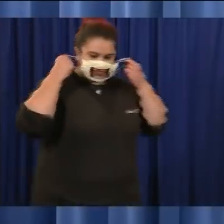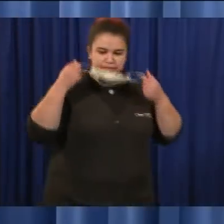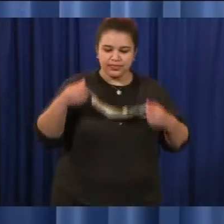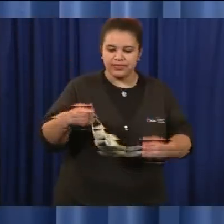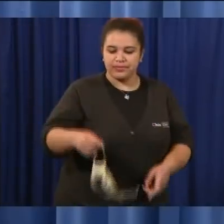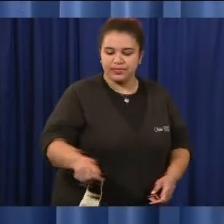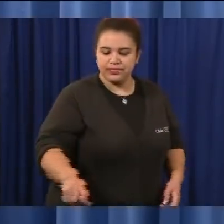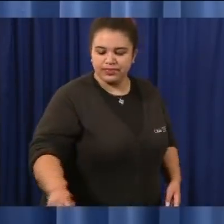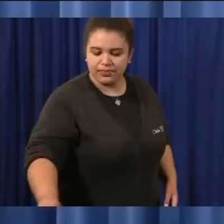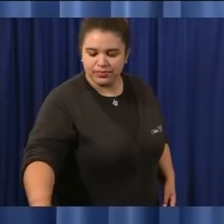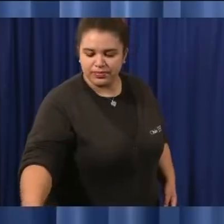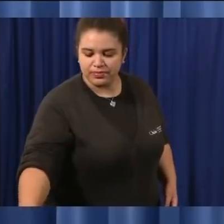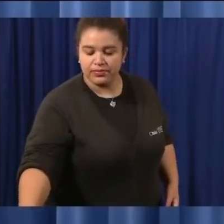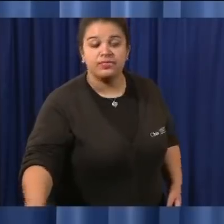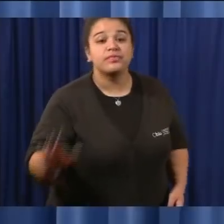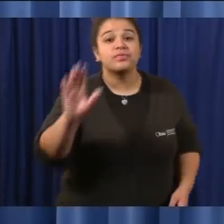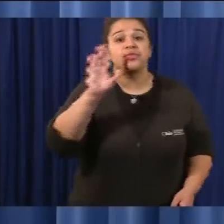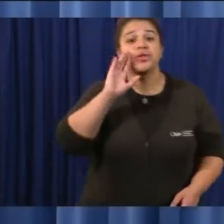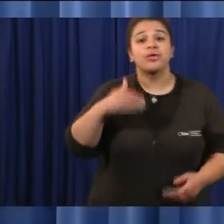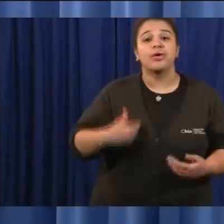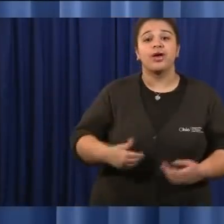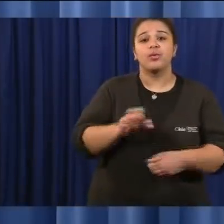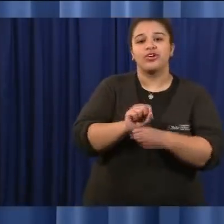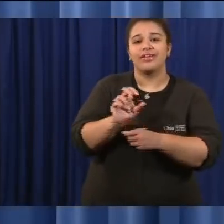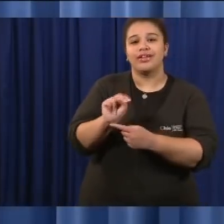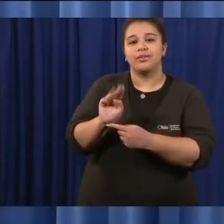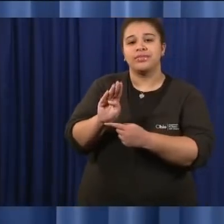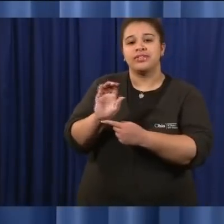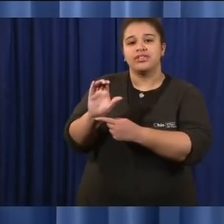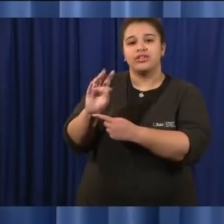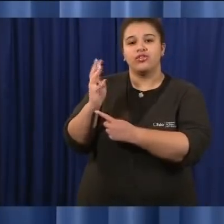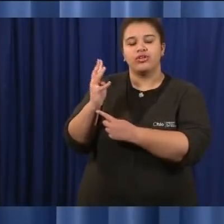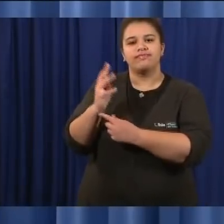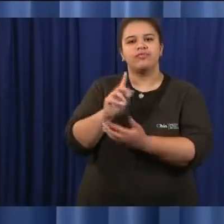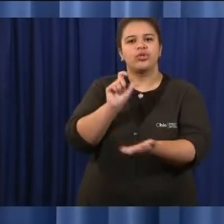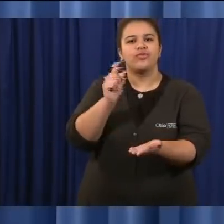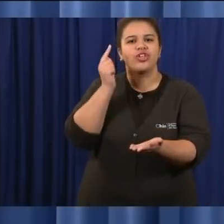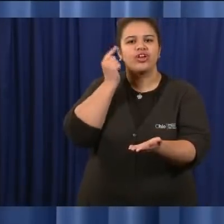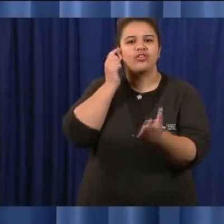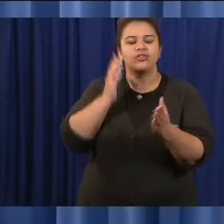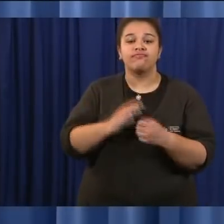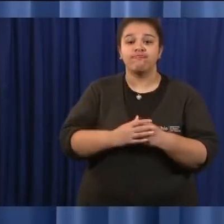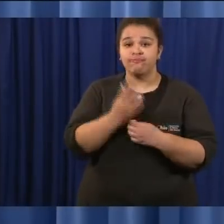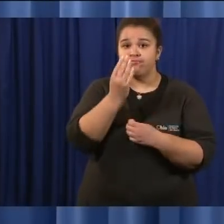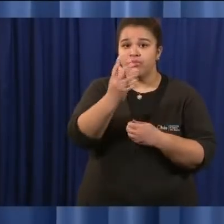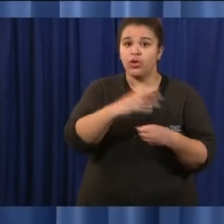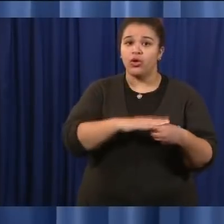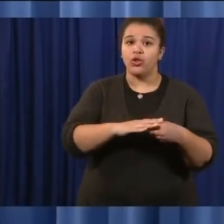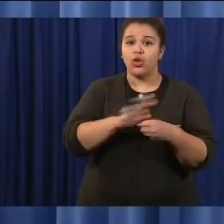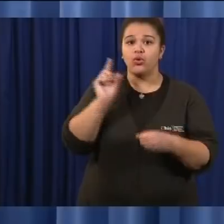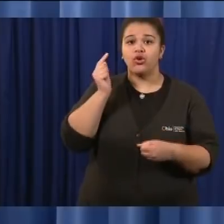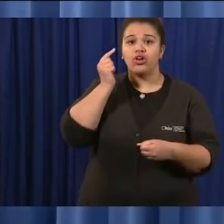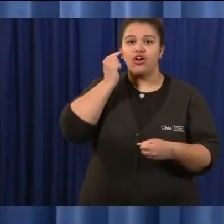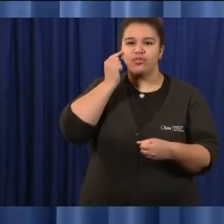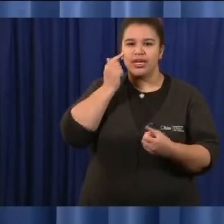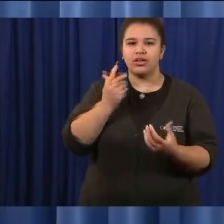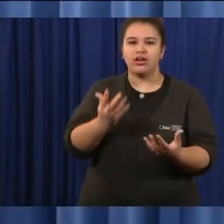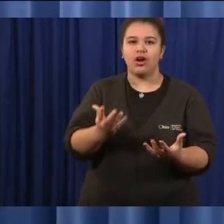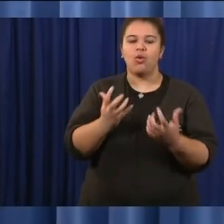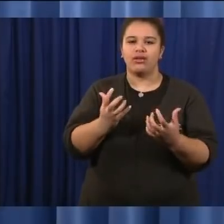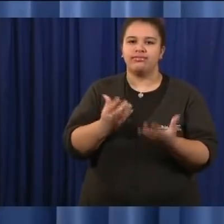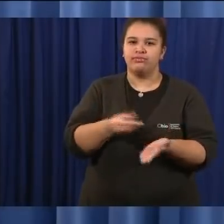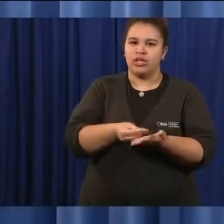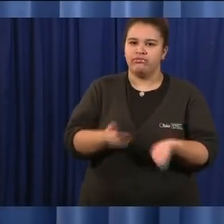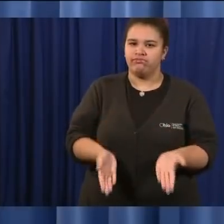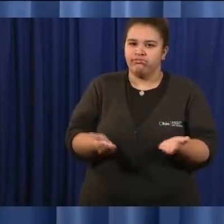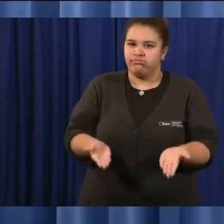NBC4, and my question's for the governor. Local governments are calling for more federal funding to help them balance their budget.